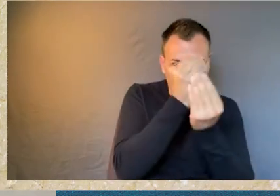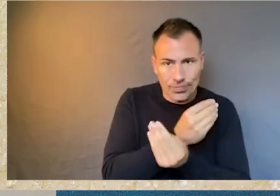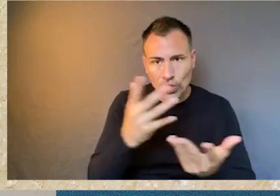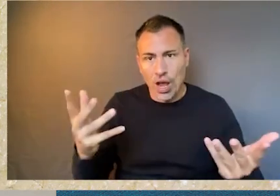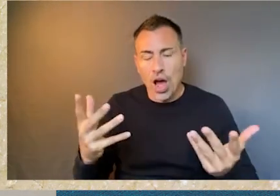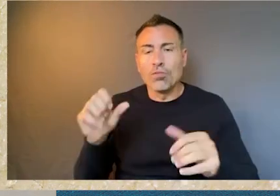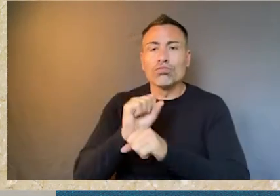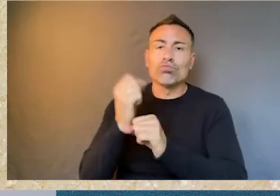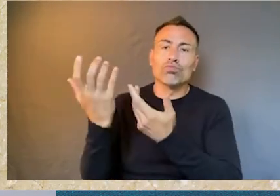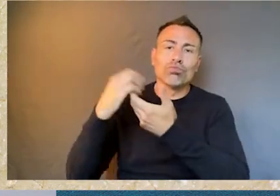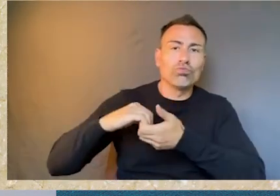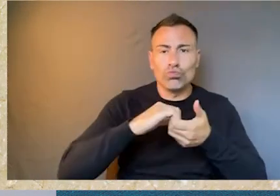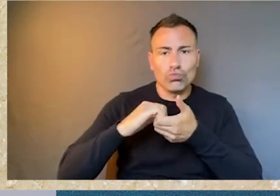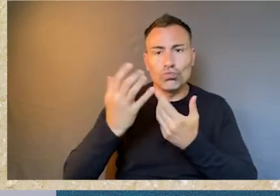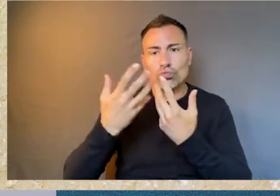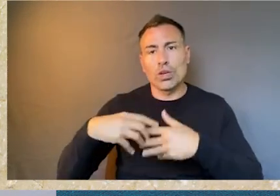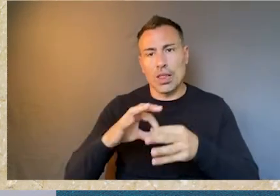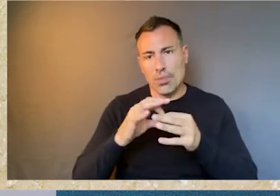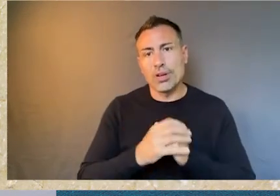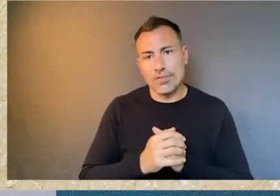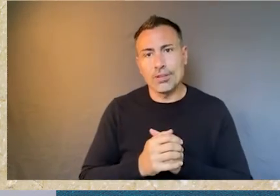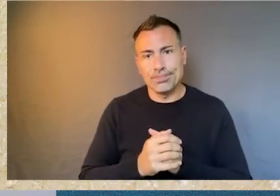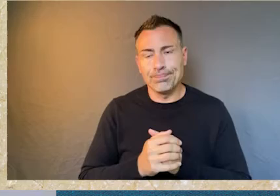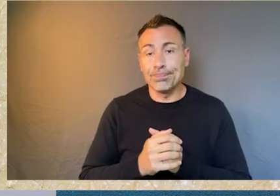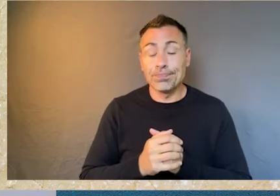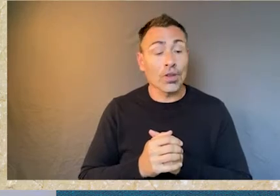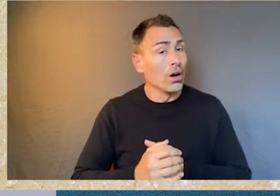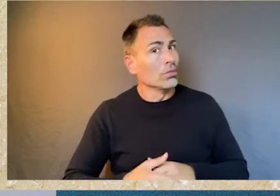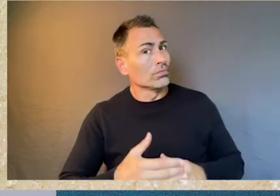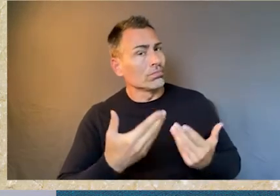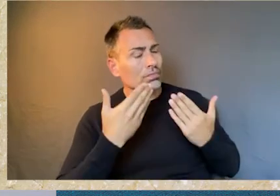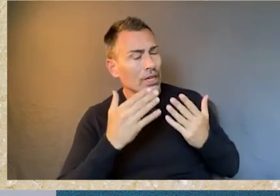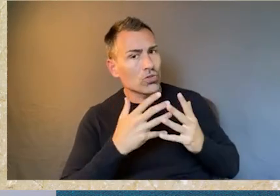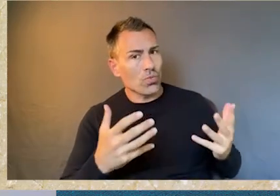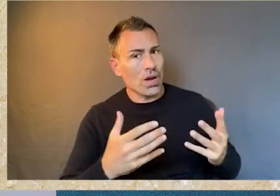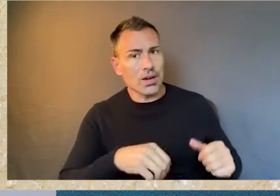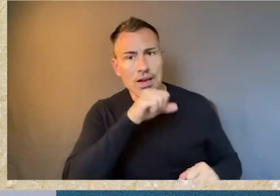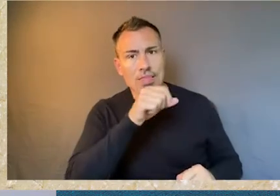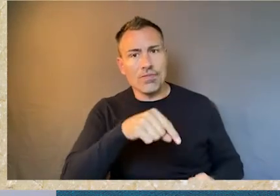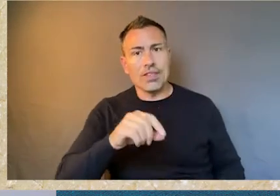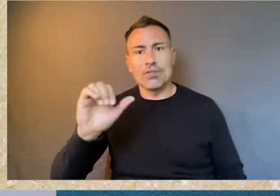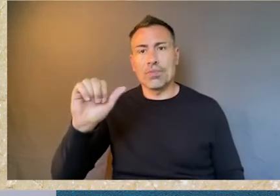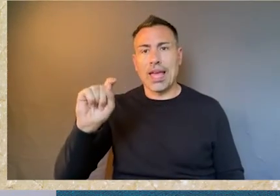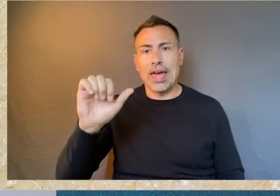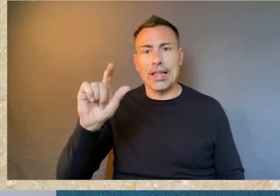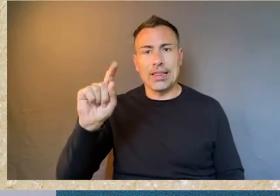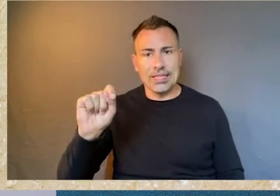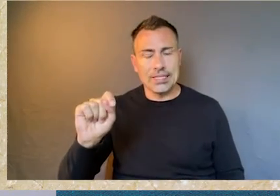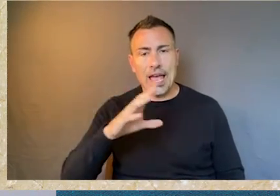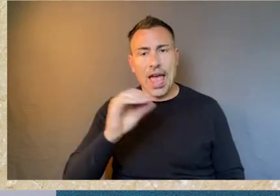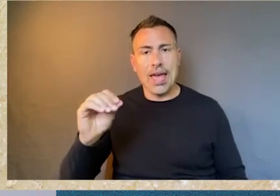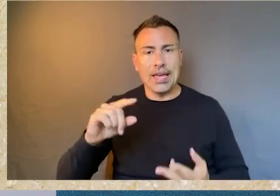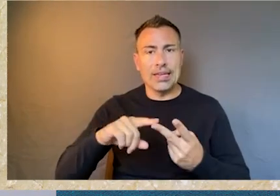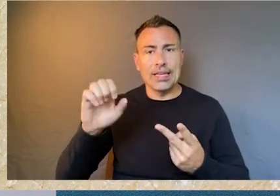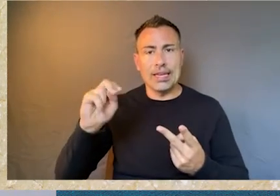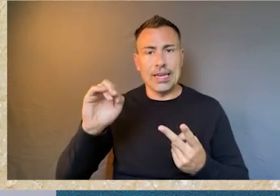Awesome. Thank you so much. And again, I just love this, and what Catalyst and this Enable project is doing is fantastic resource. Thank